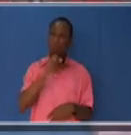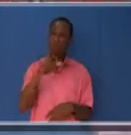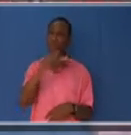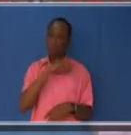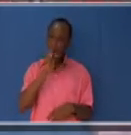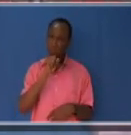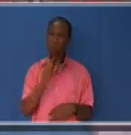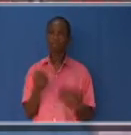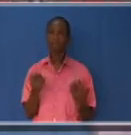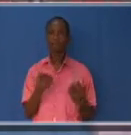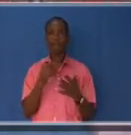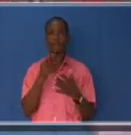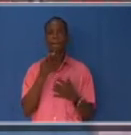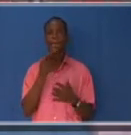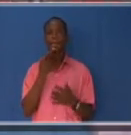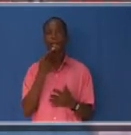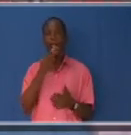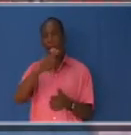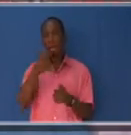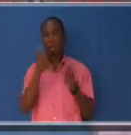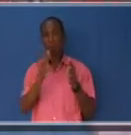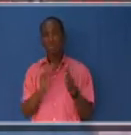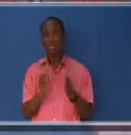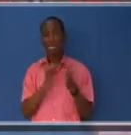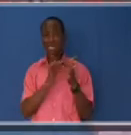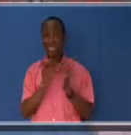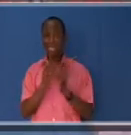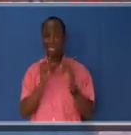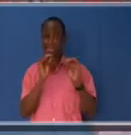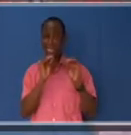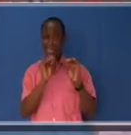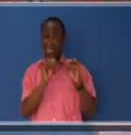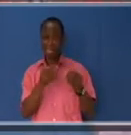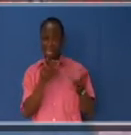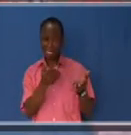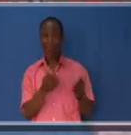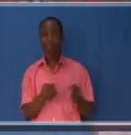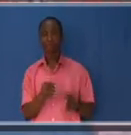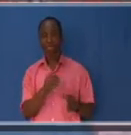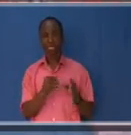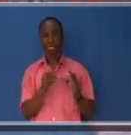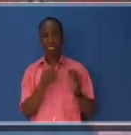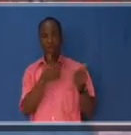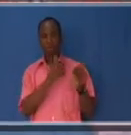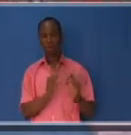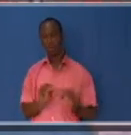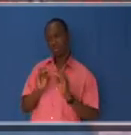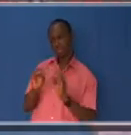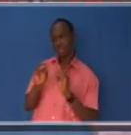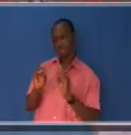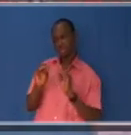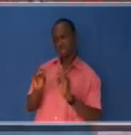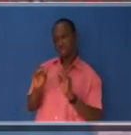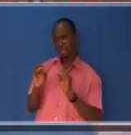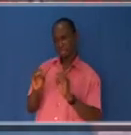continued steadfastly in the apostles' doctrine. So you see that doctrine is very